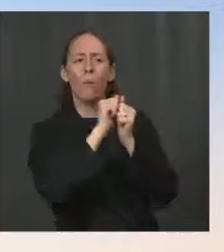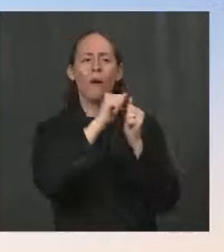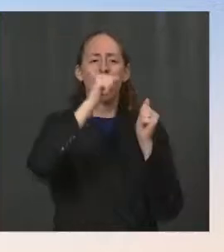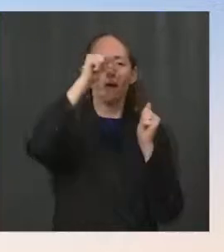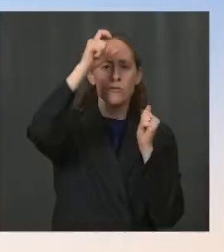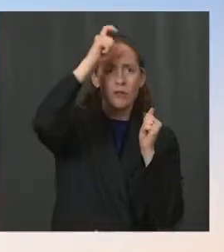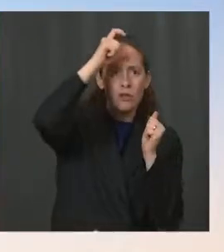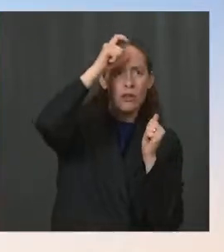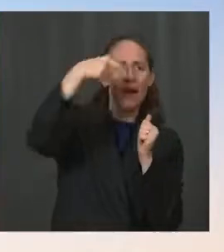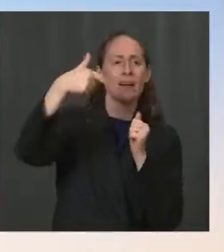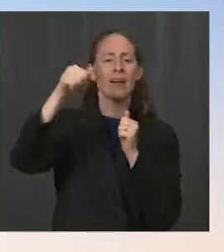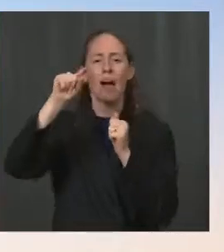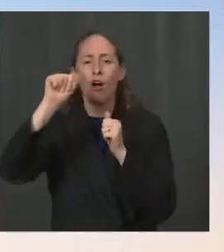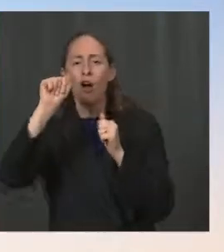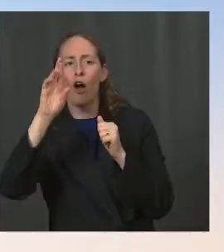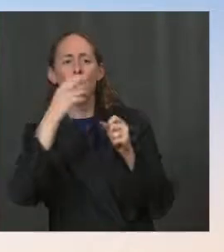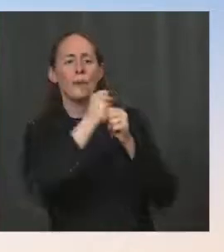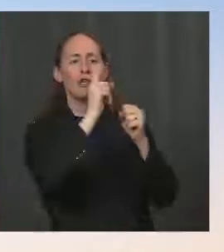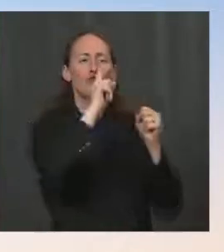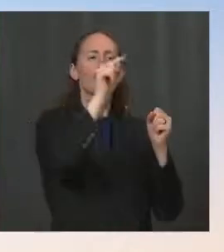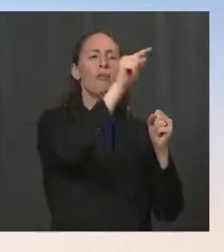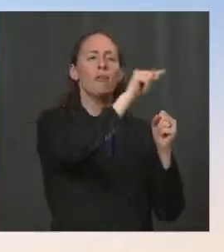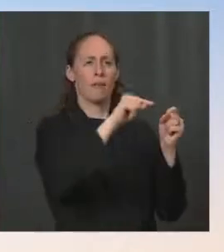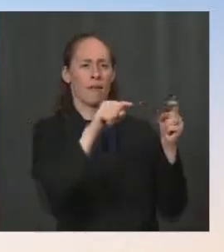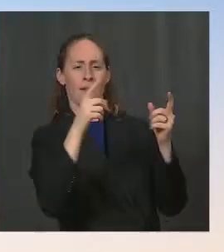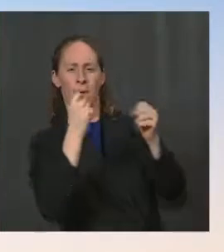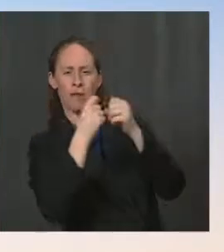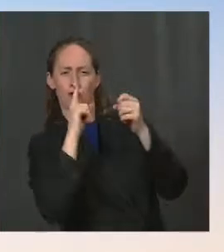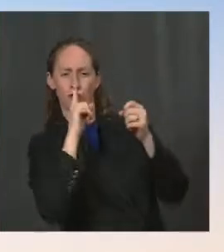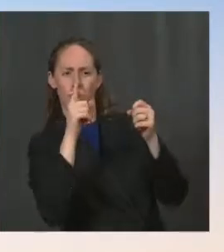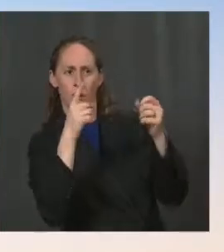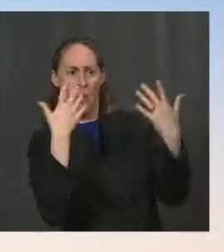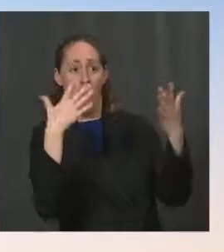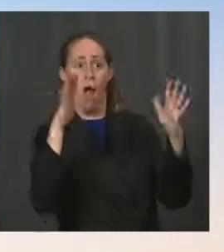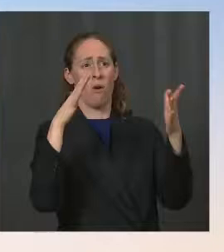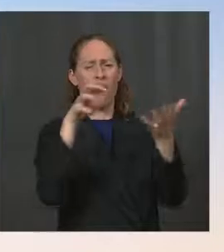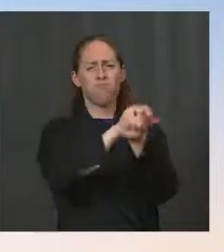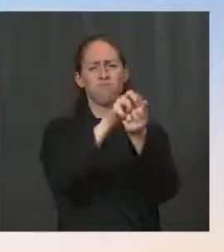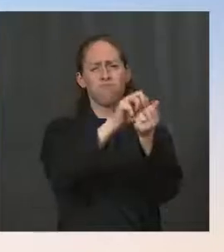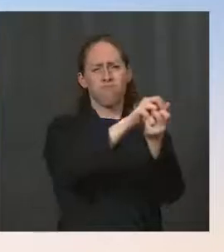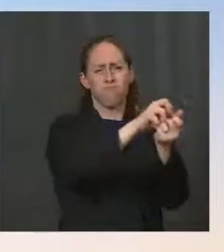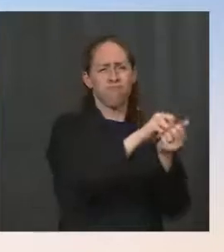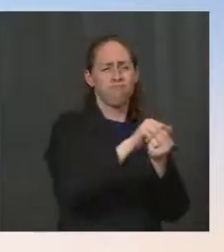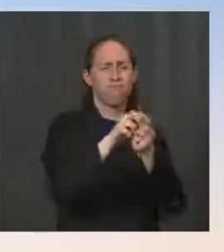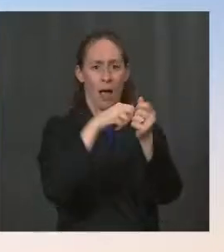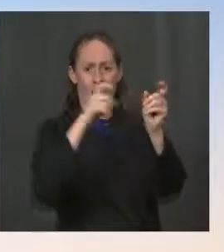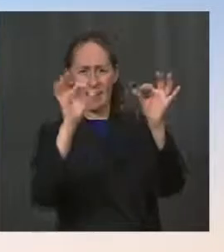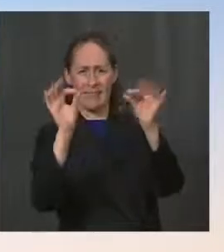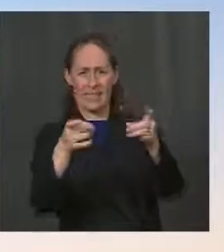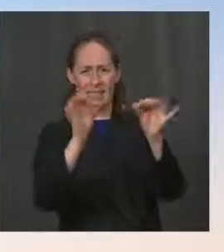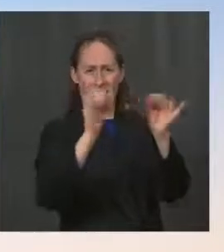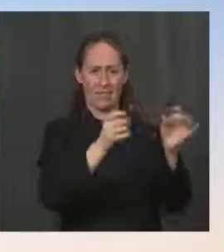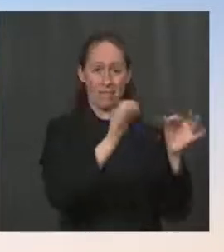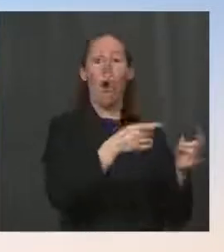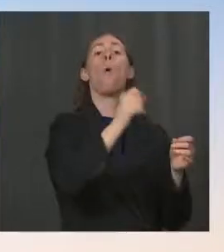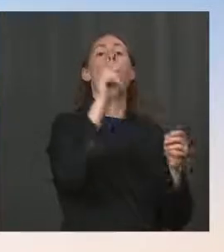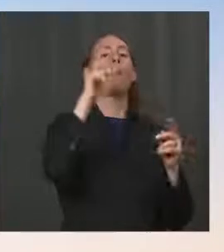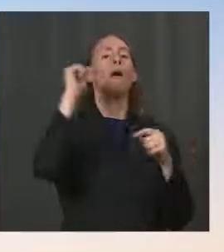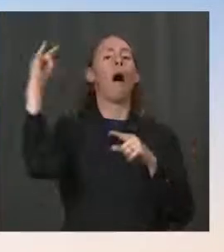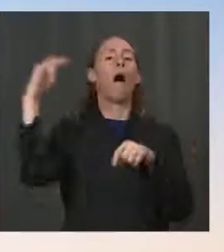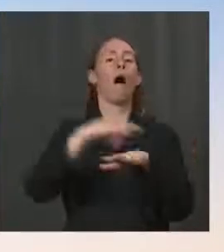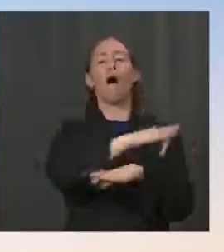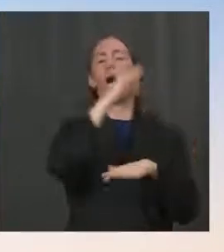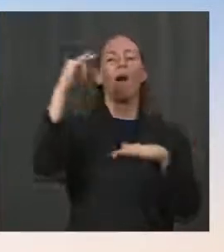side of the airport had a lot of destruction to it, and we need to make repairs in partnership with them so we can get airports